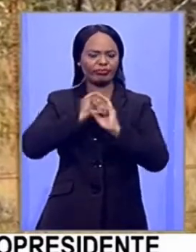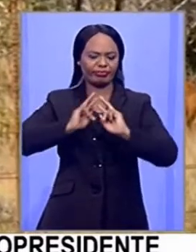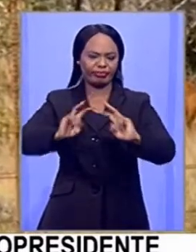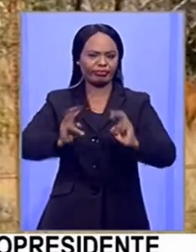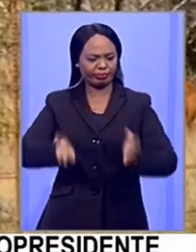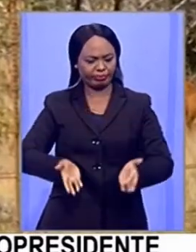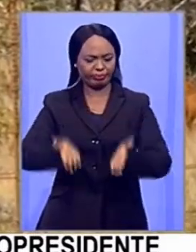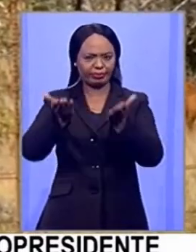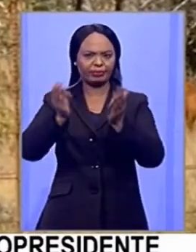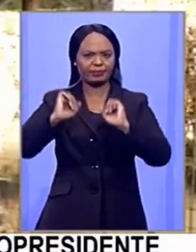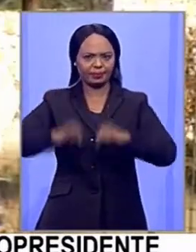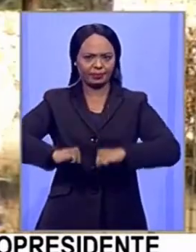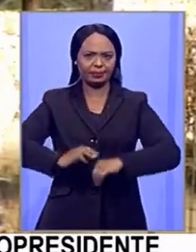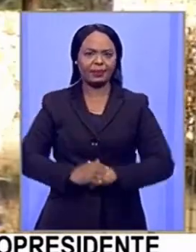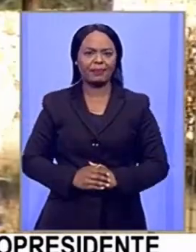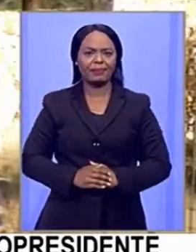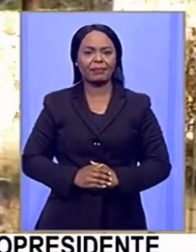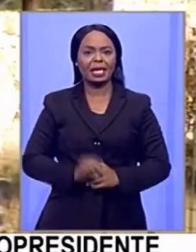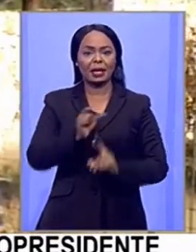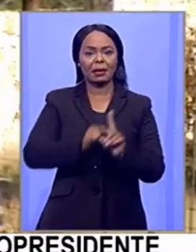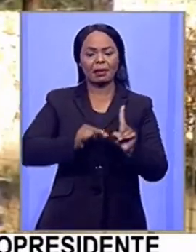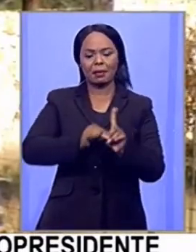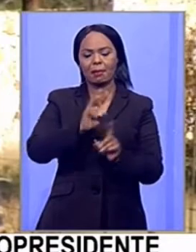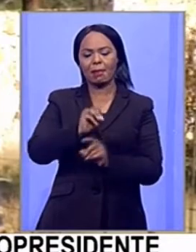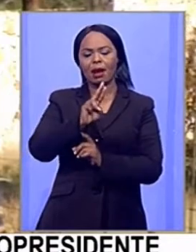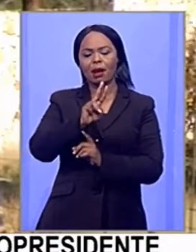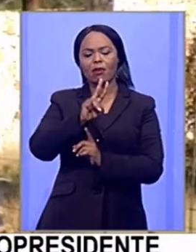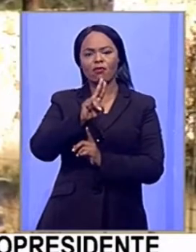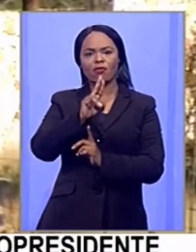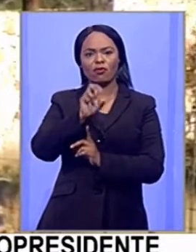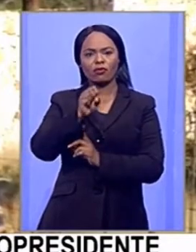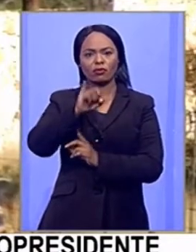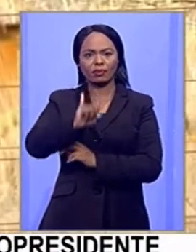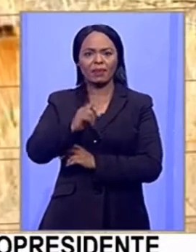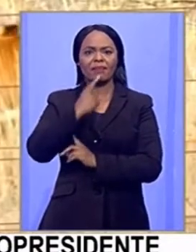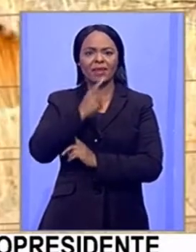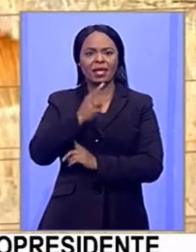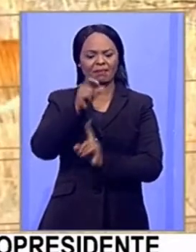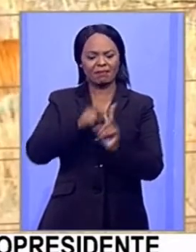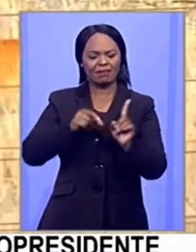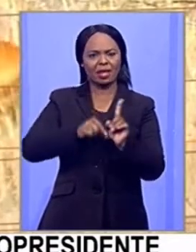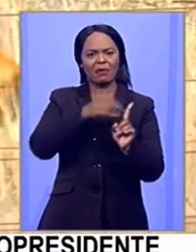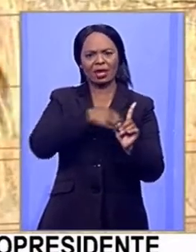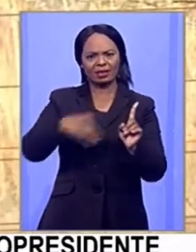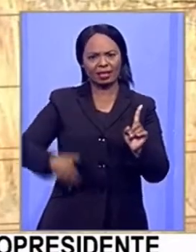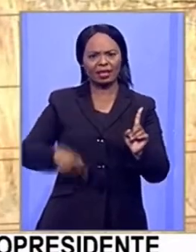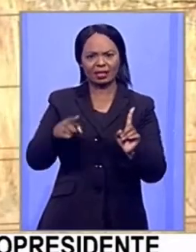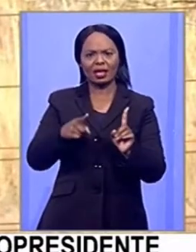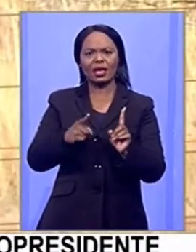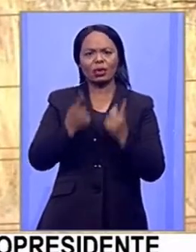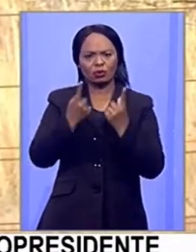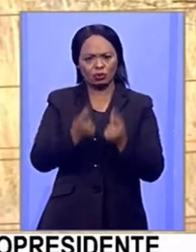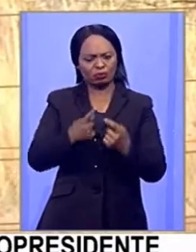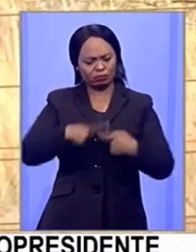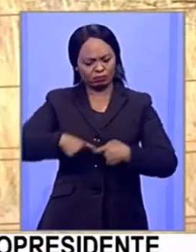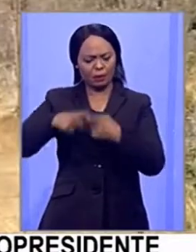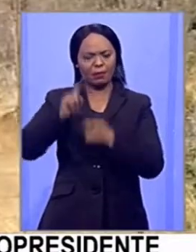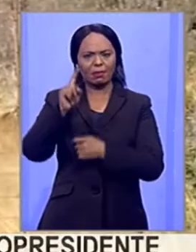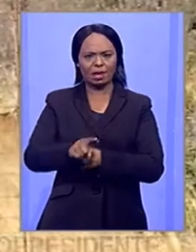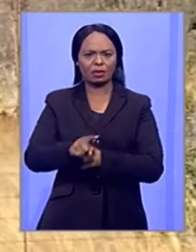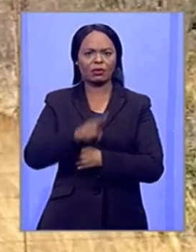wa ANC Mavuso Msimang o re go maleba gore Mopresidente a emele ka thoko kgatlhegenong ya mokgatlho wa gabo e šita le naga